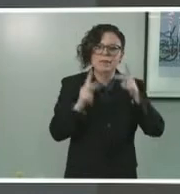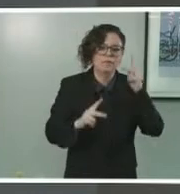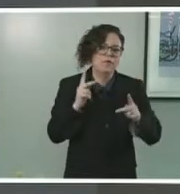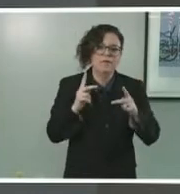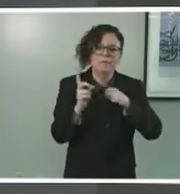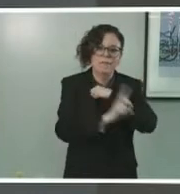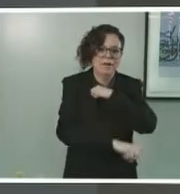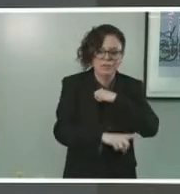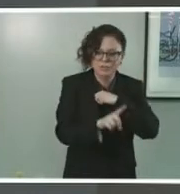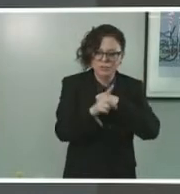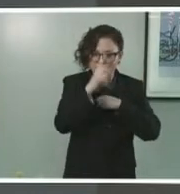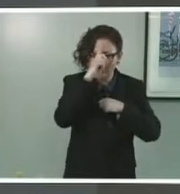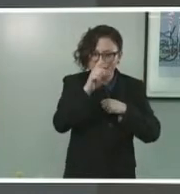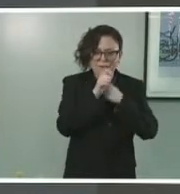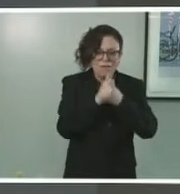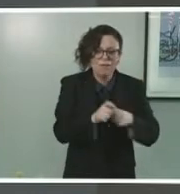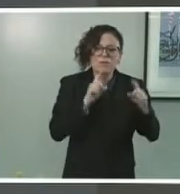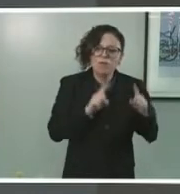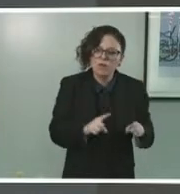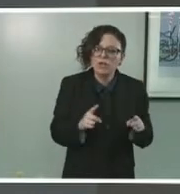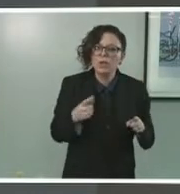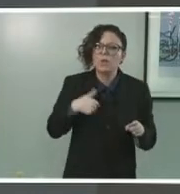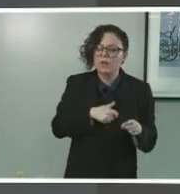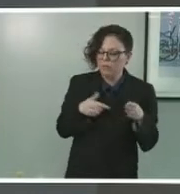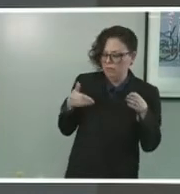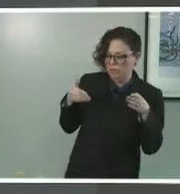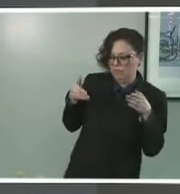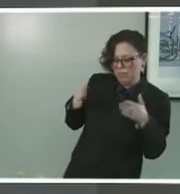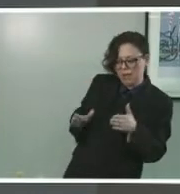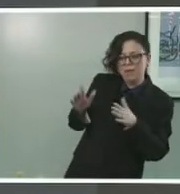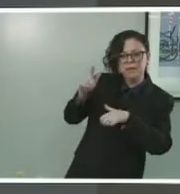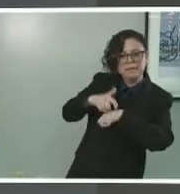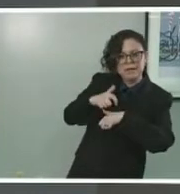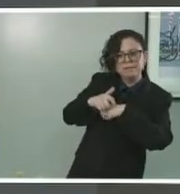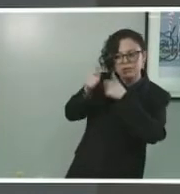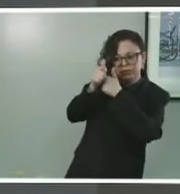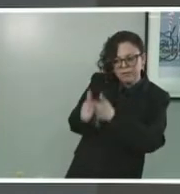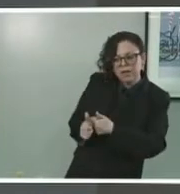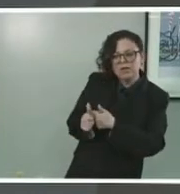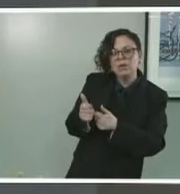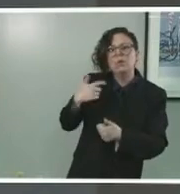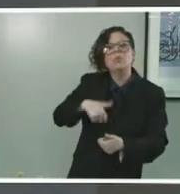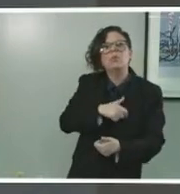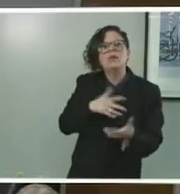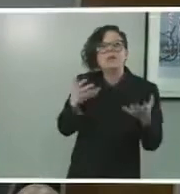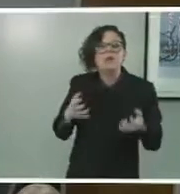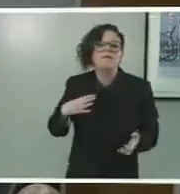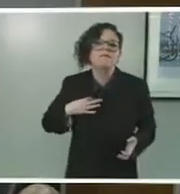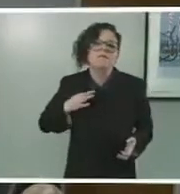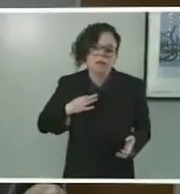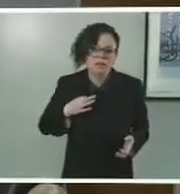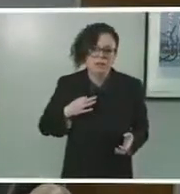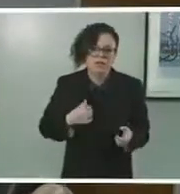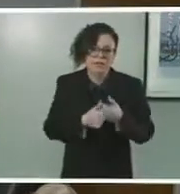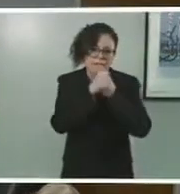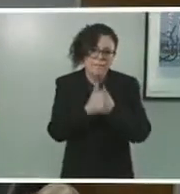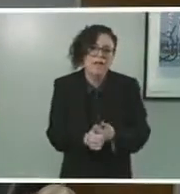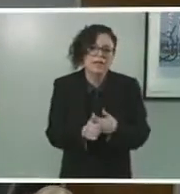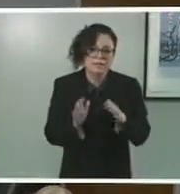their behavior. But again, it's all about trying to gain voluntary compliance.